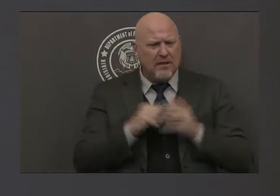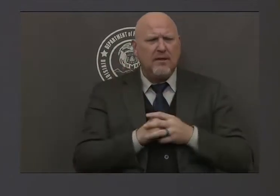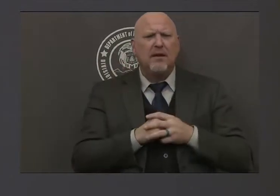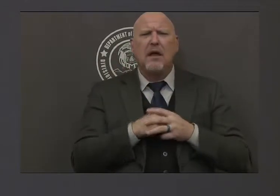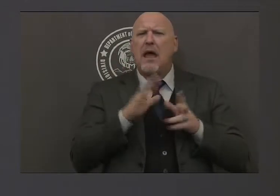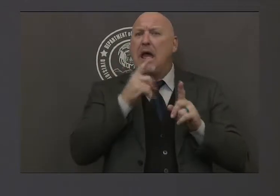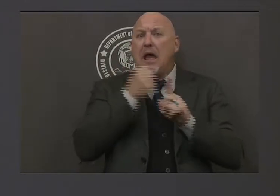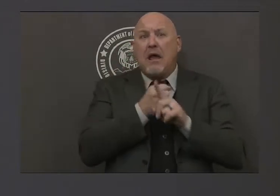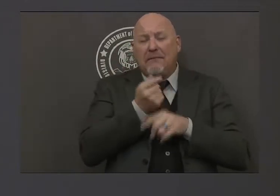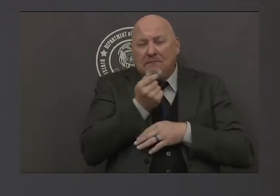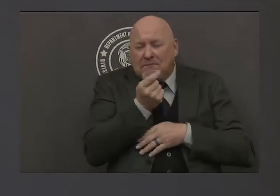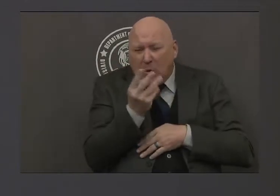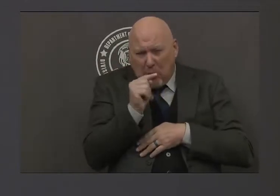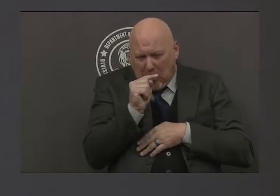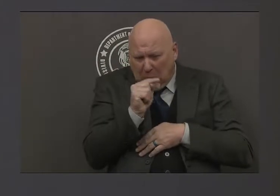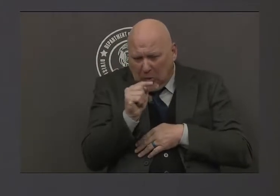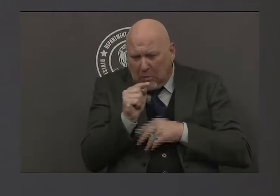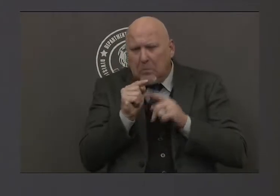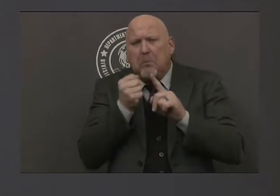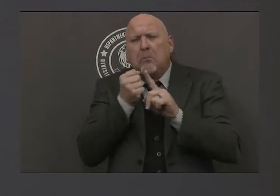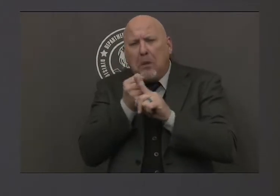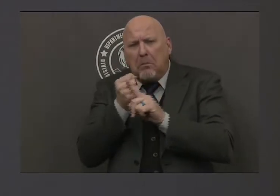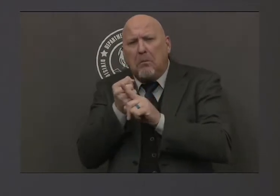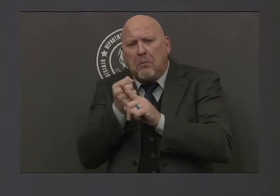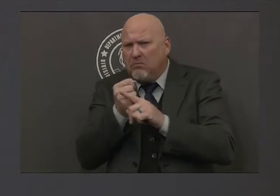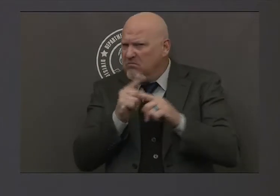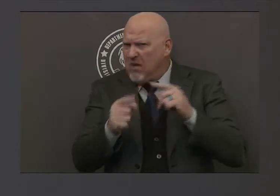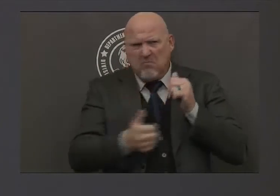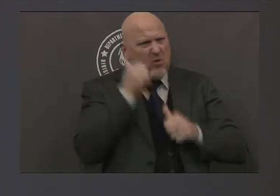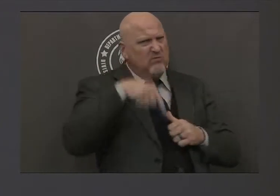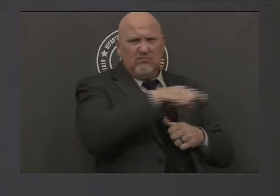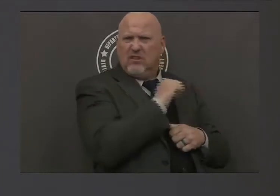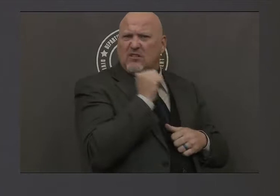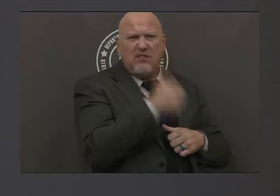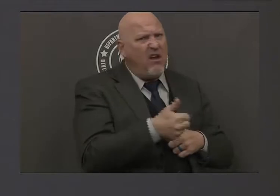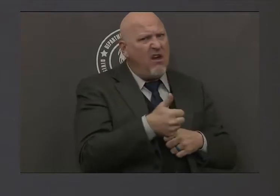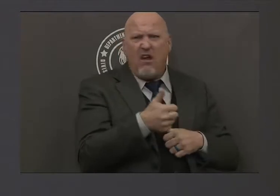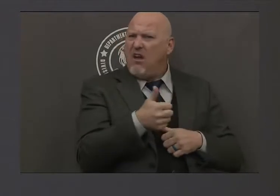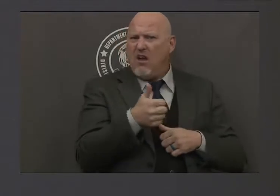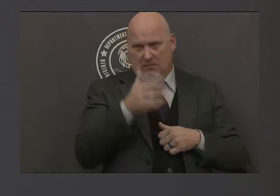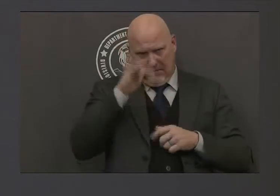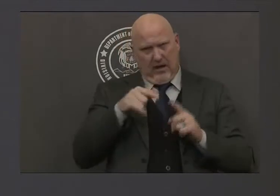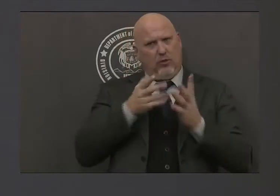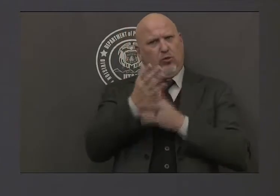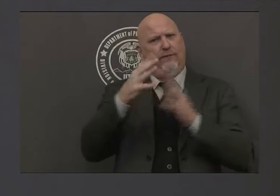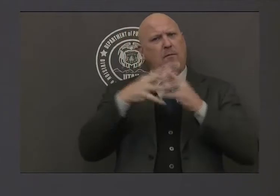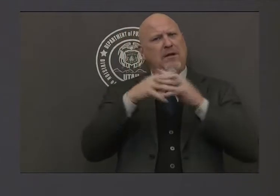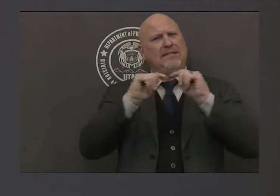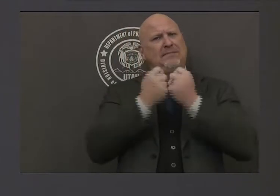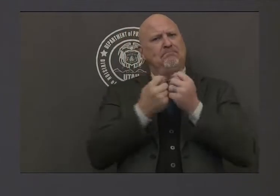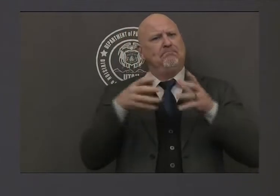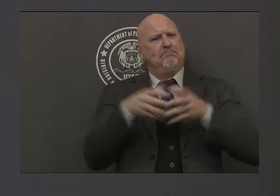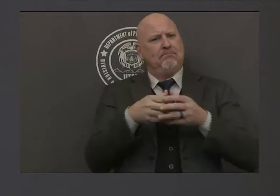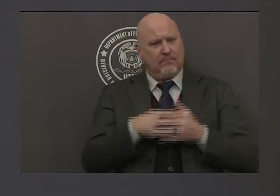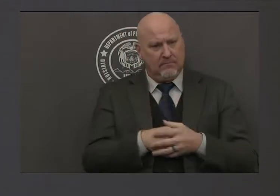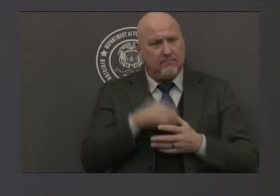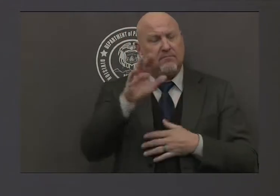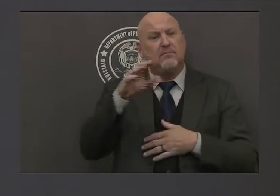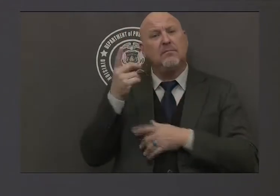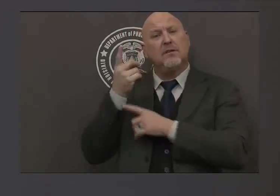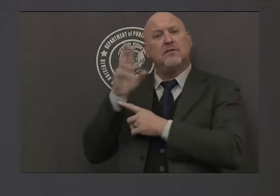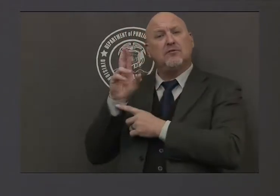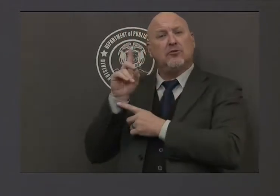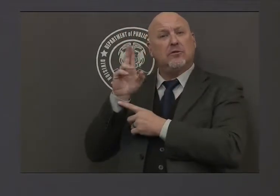in football. And we appreciate, again, the work. And as Dr. Dunn said, we all need to act like we're on the football team and really